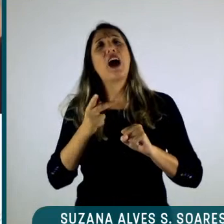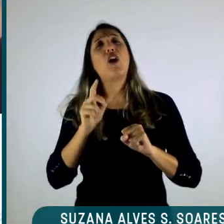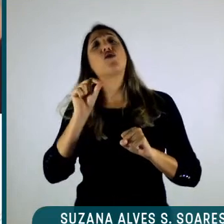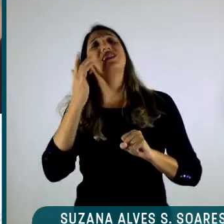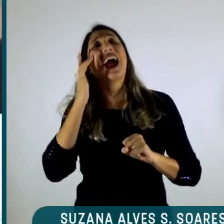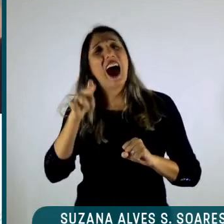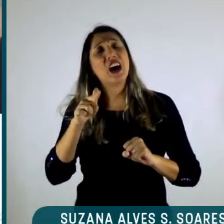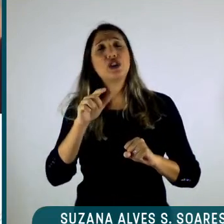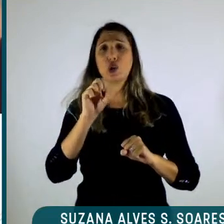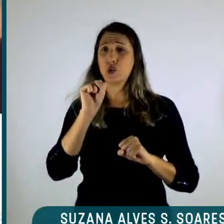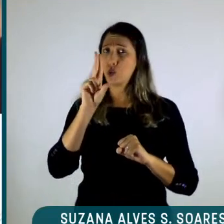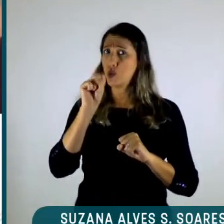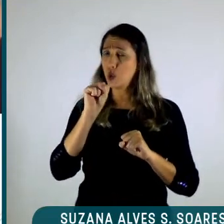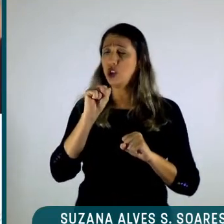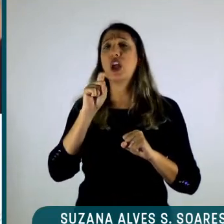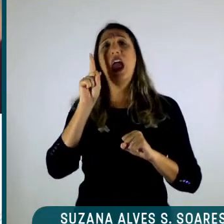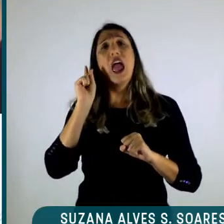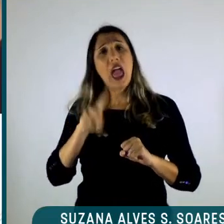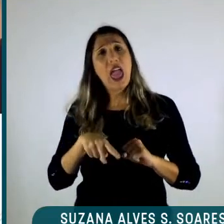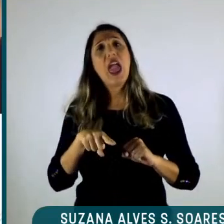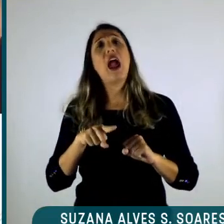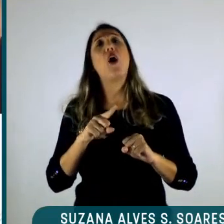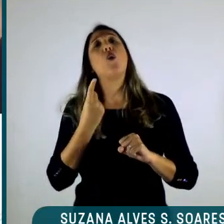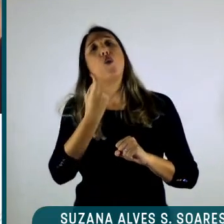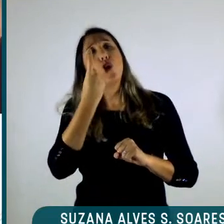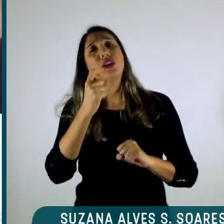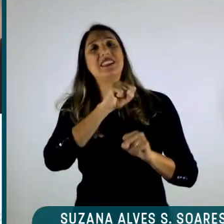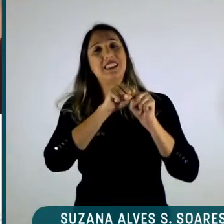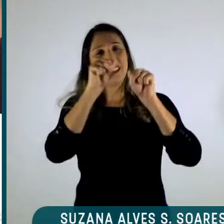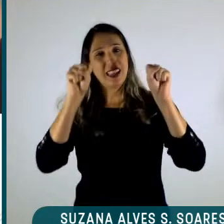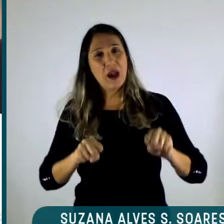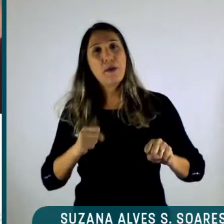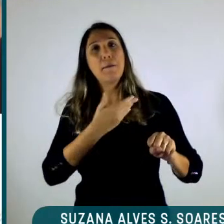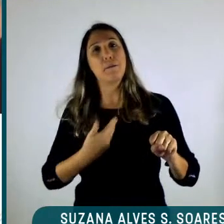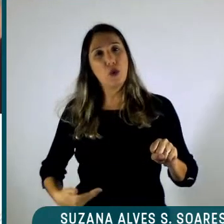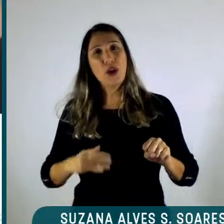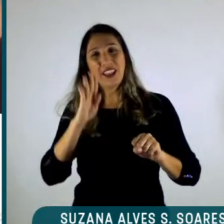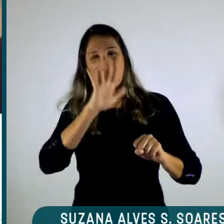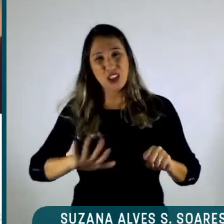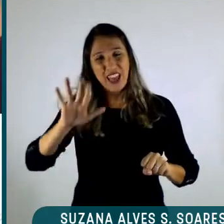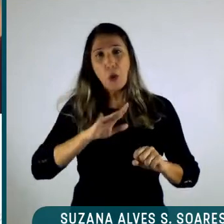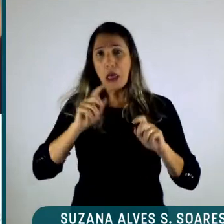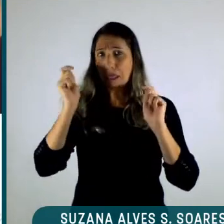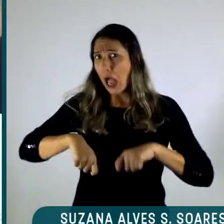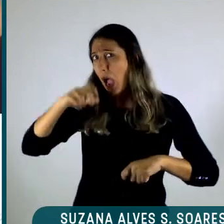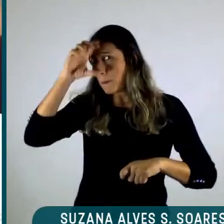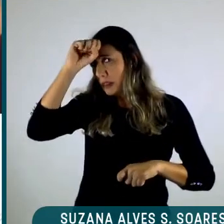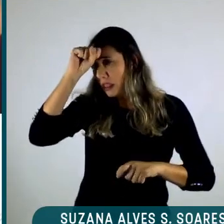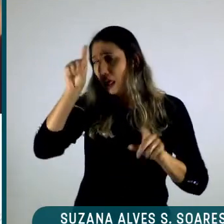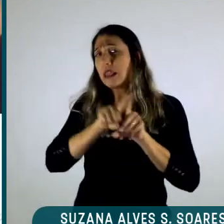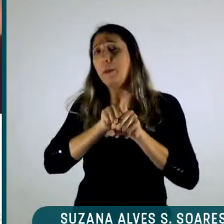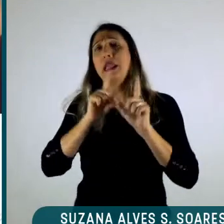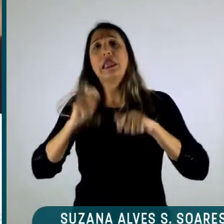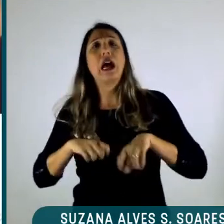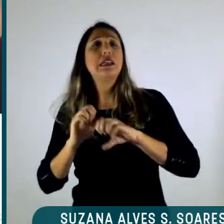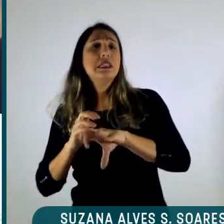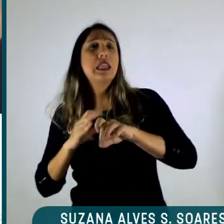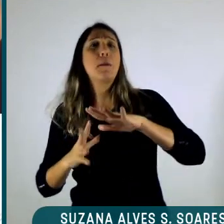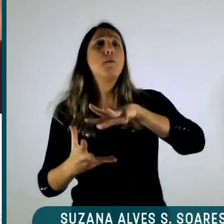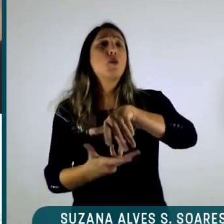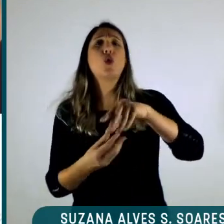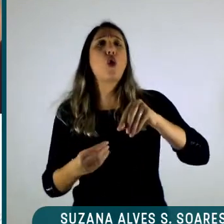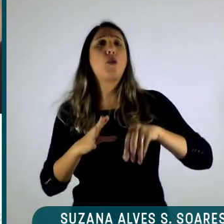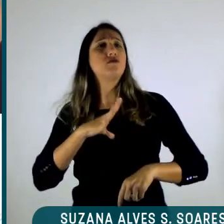if you could tell us, what do you think the SUS, as a Brazilian national health system, what can